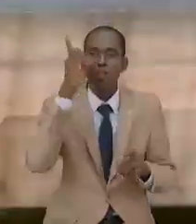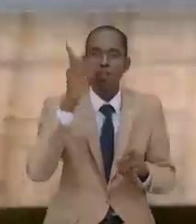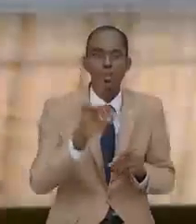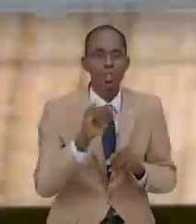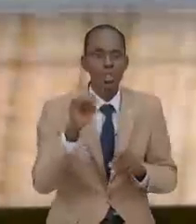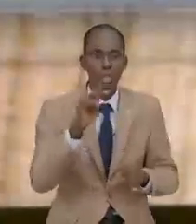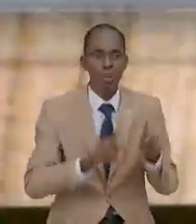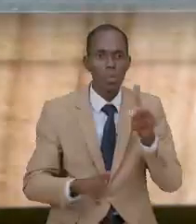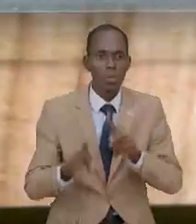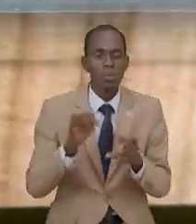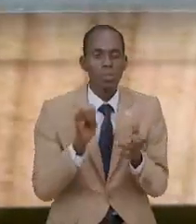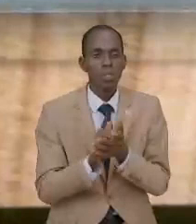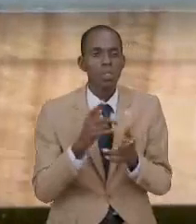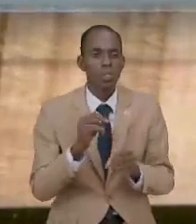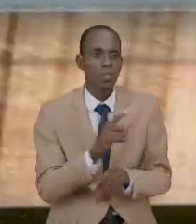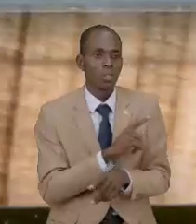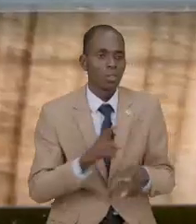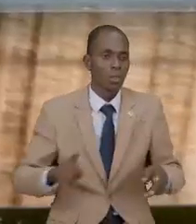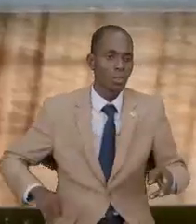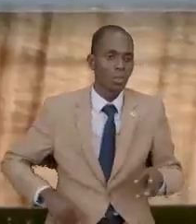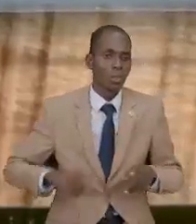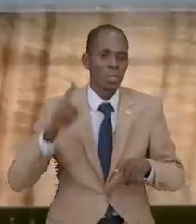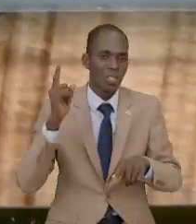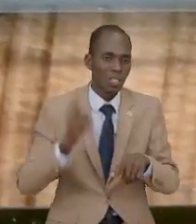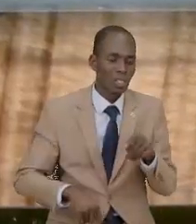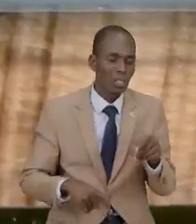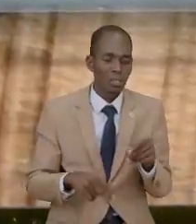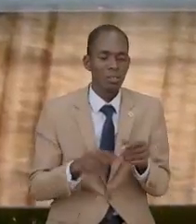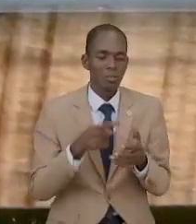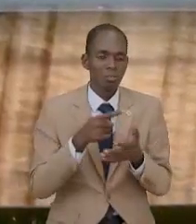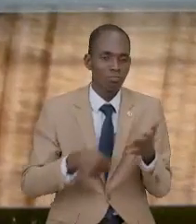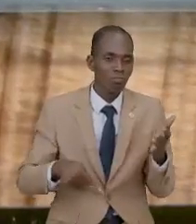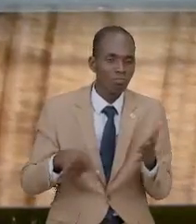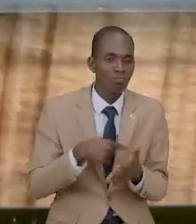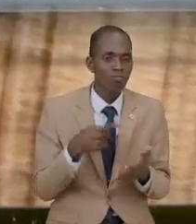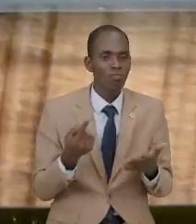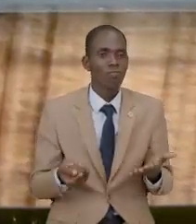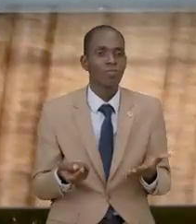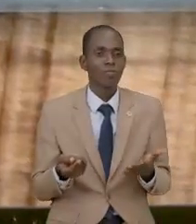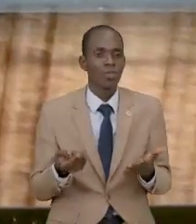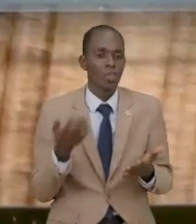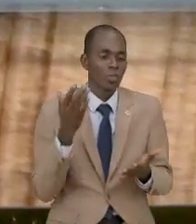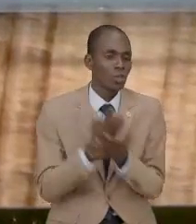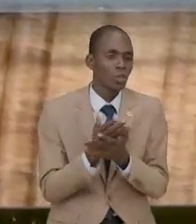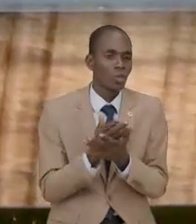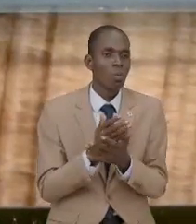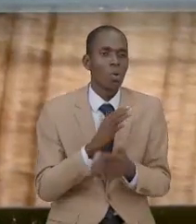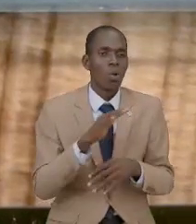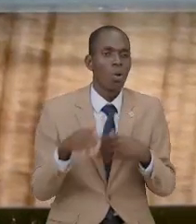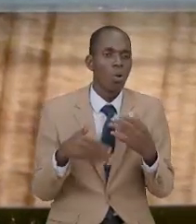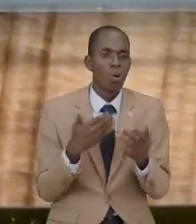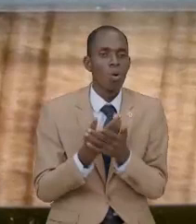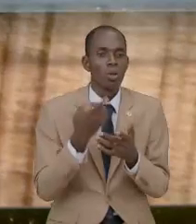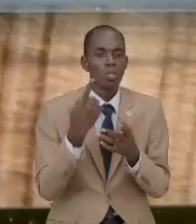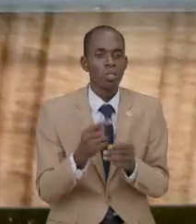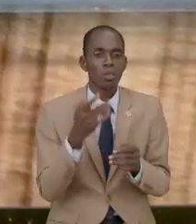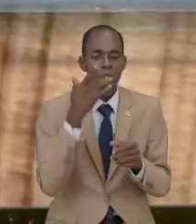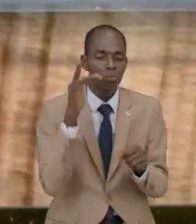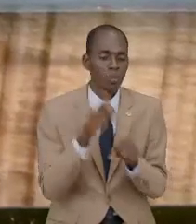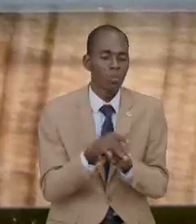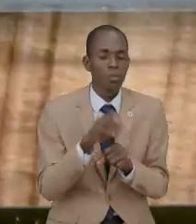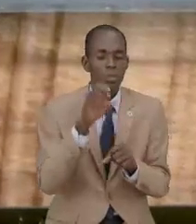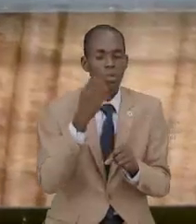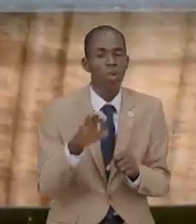law could not cancel the effect of the promise of